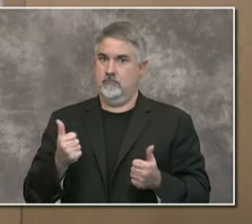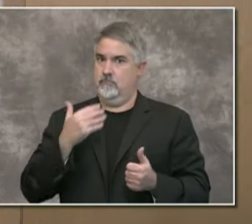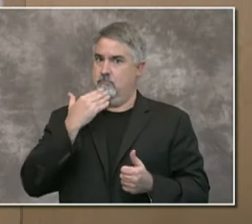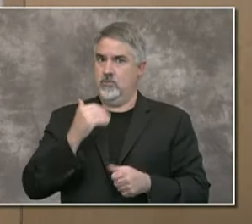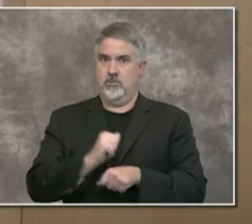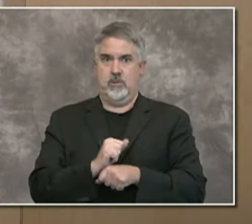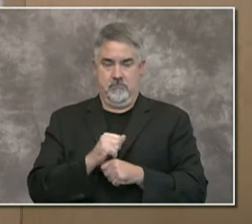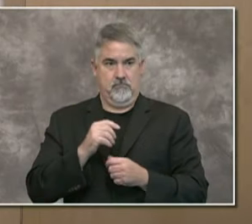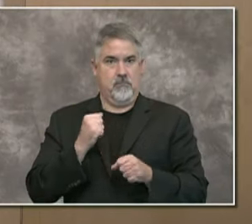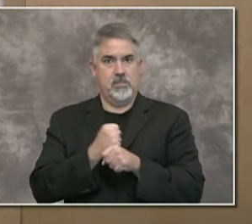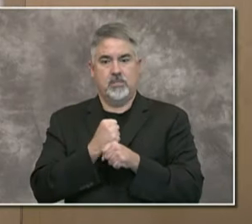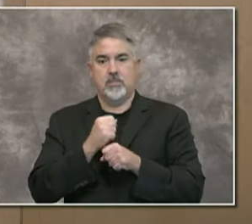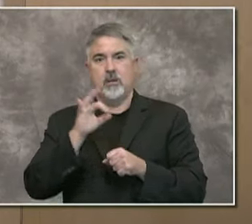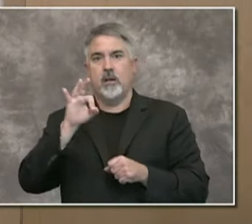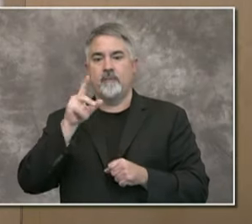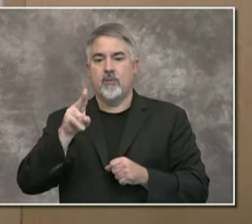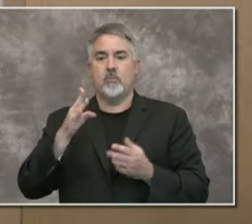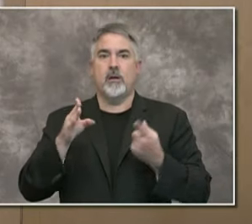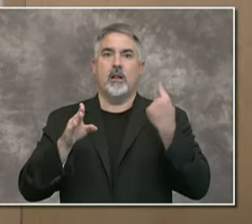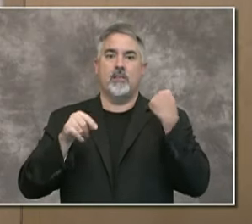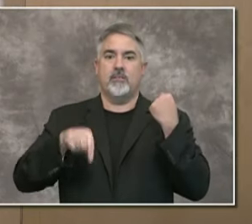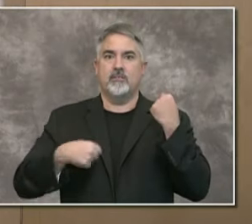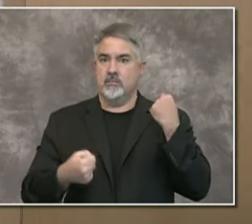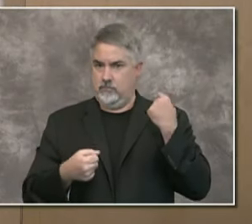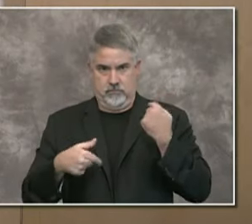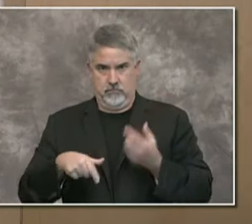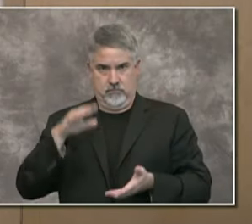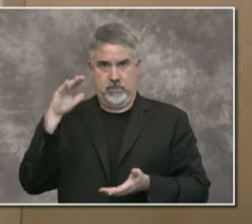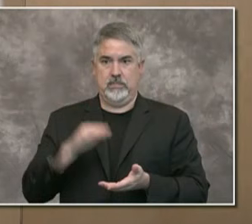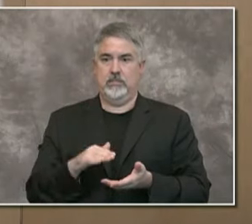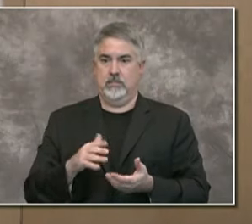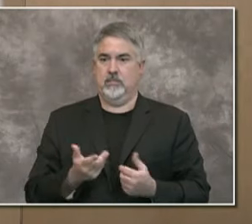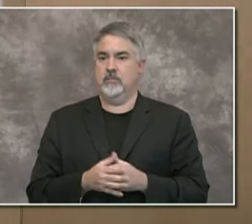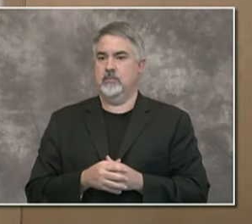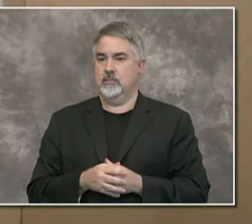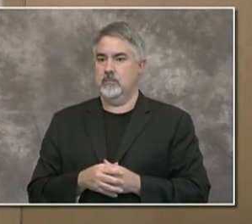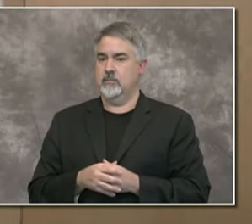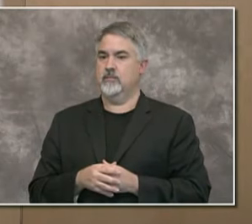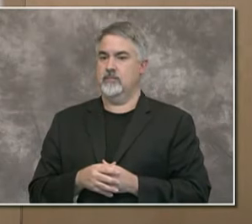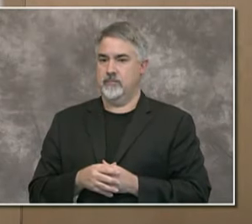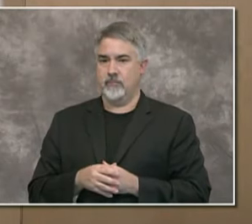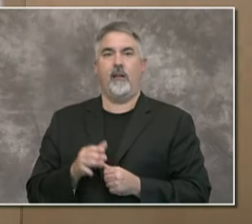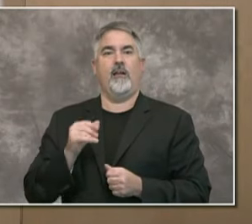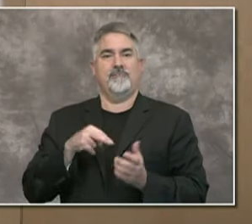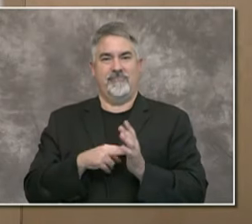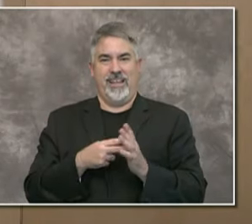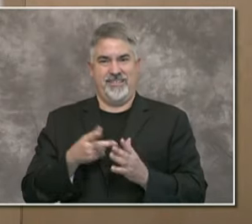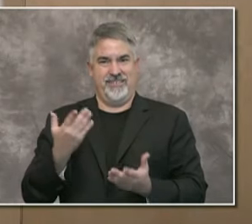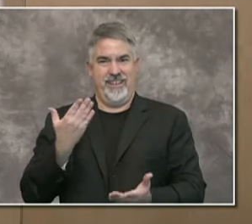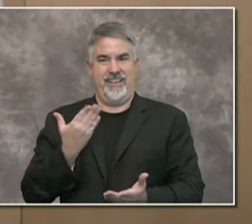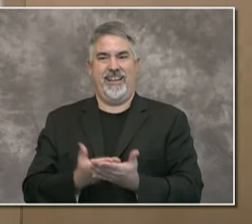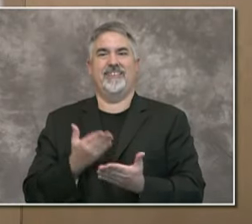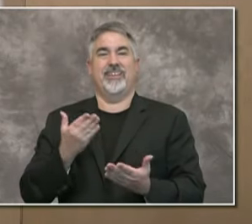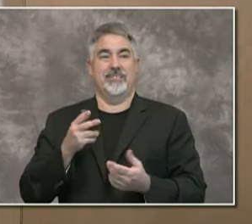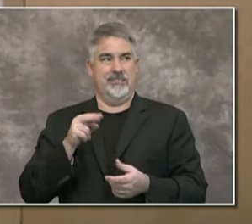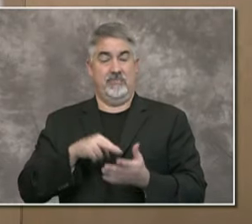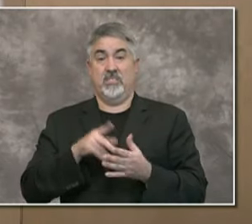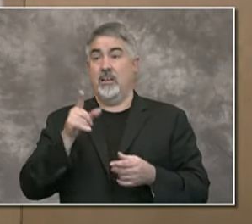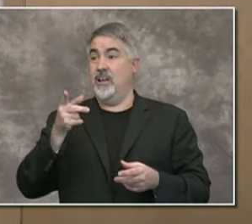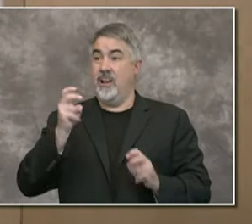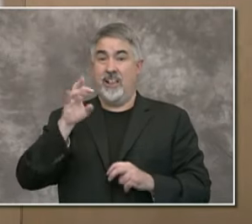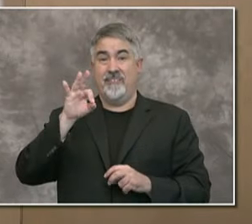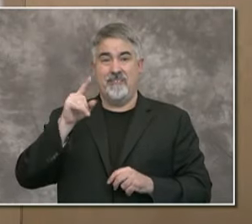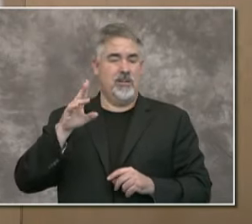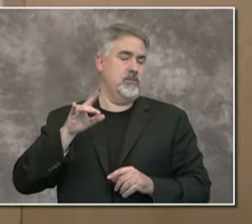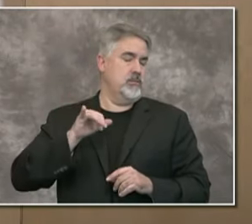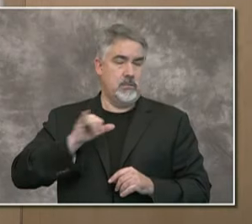And the flu watch, influenza watch, provides us additional evidence that our social distancing strategies are working, not